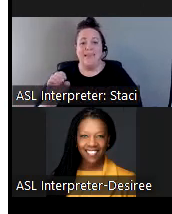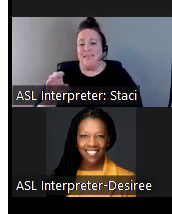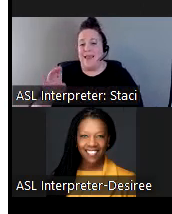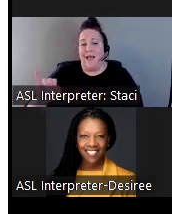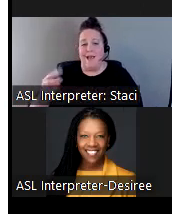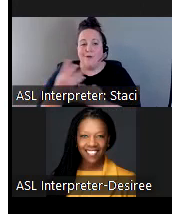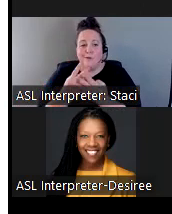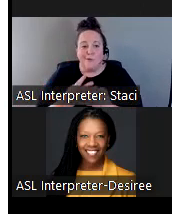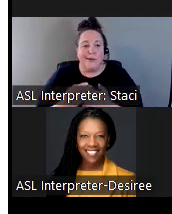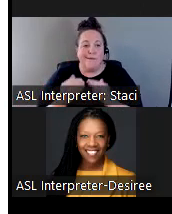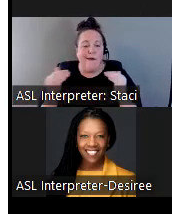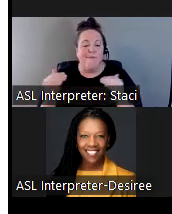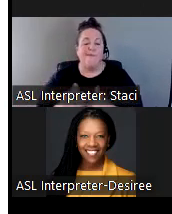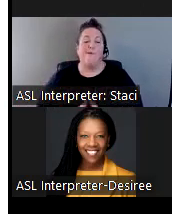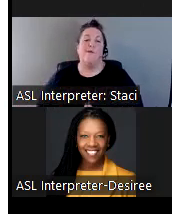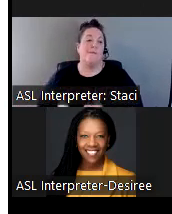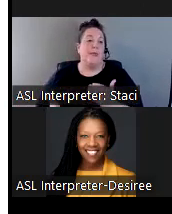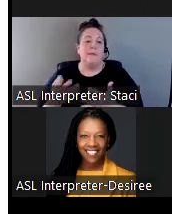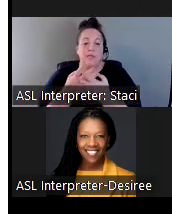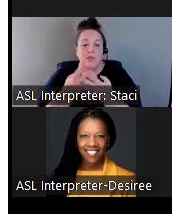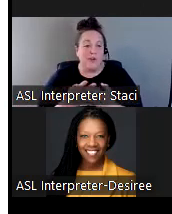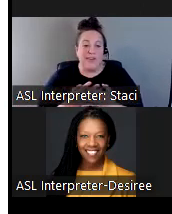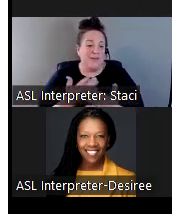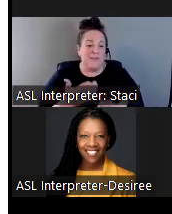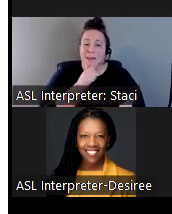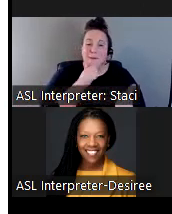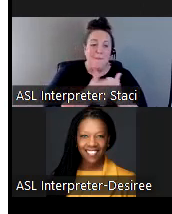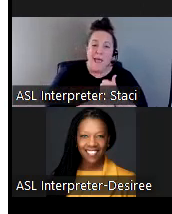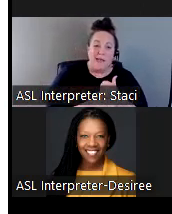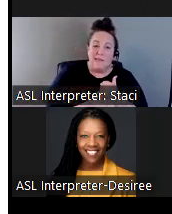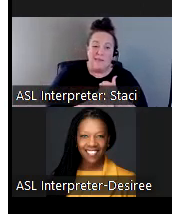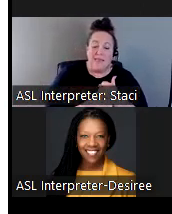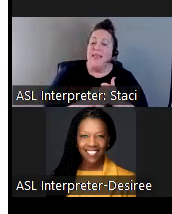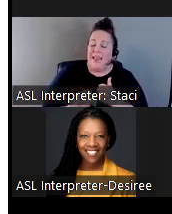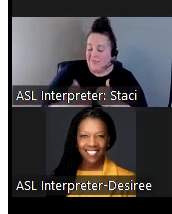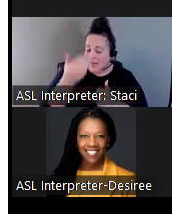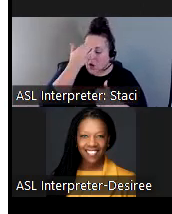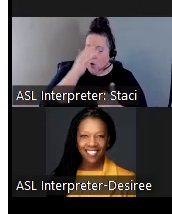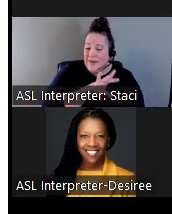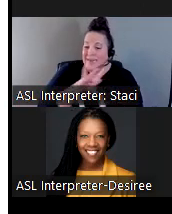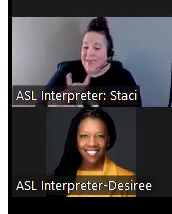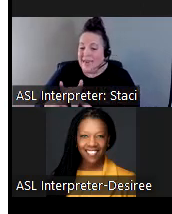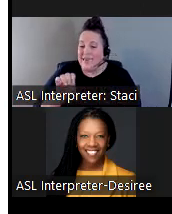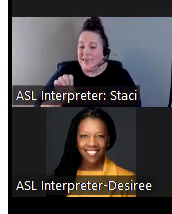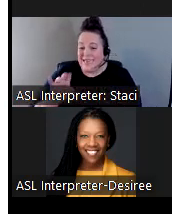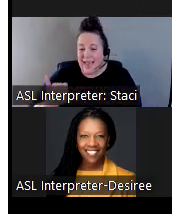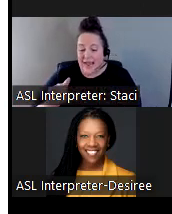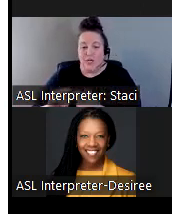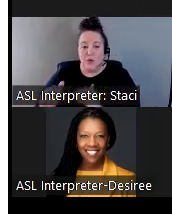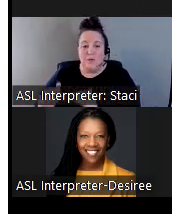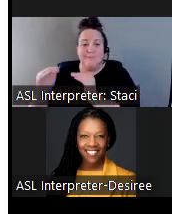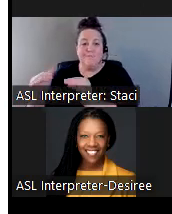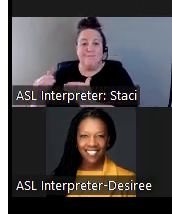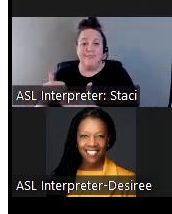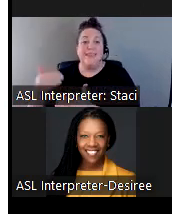level. They may be screened, they may not pass that newborn hearing screen, but if they know they can connect with ECI to get to the next